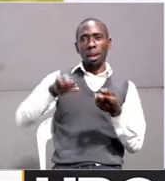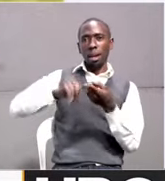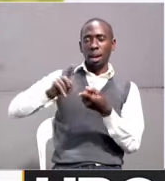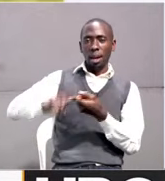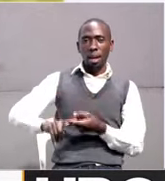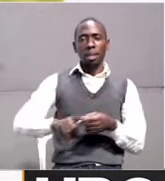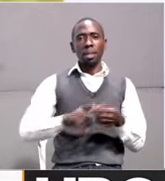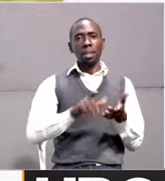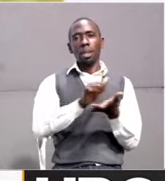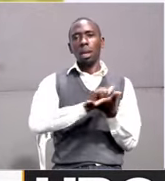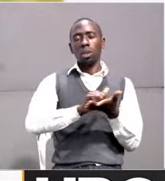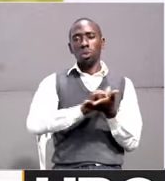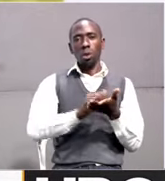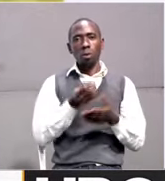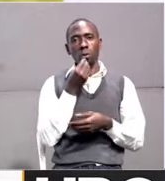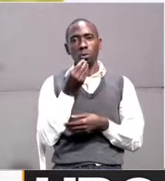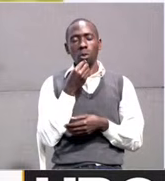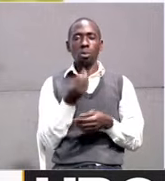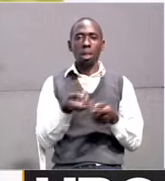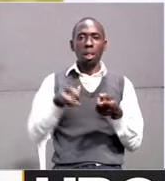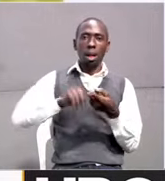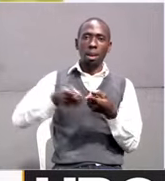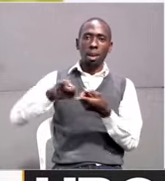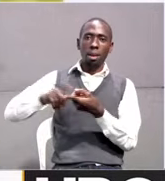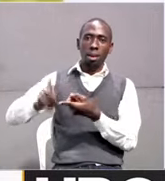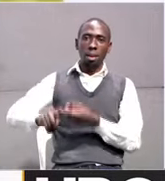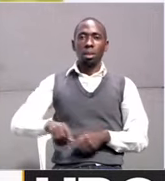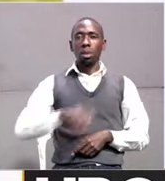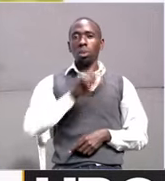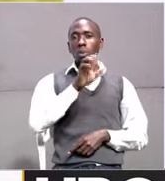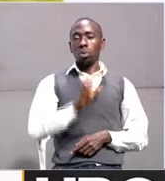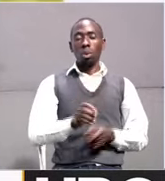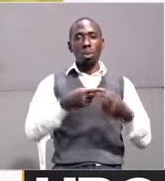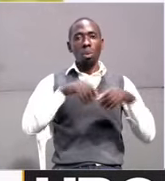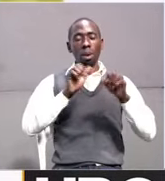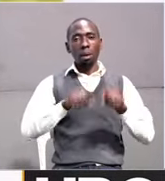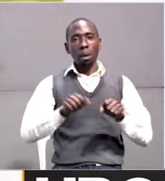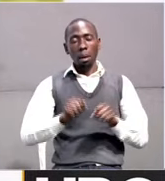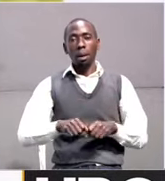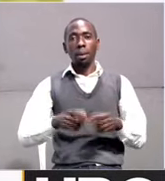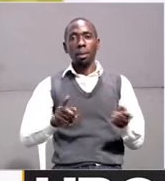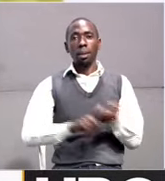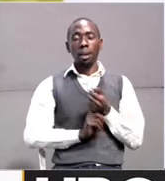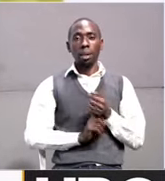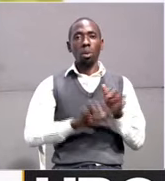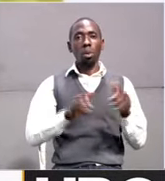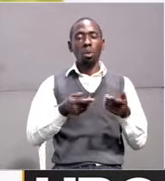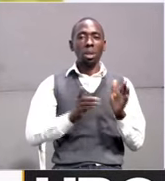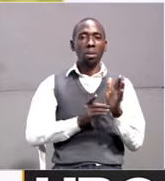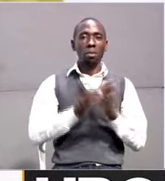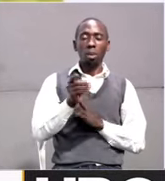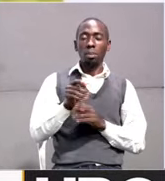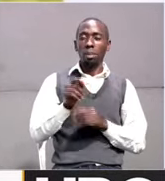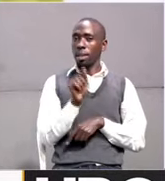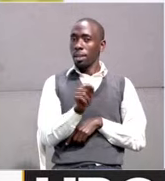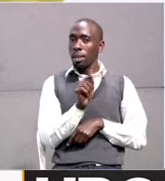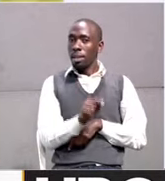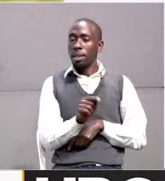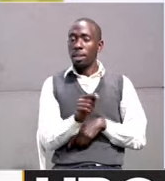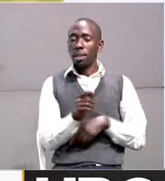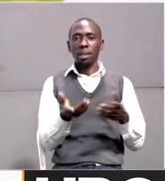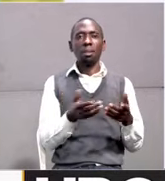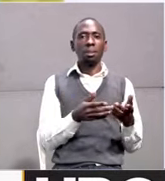feeding with this feeding, so that we really get we develop this